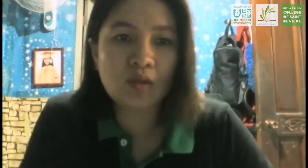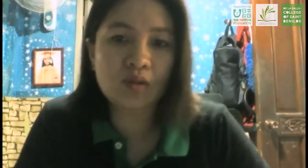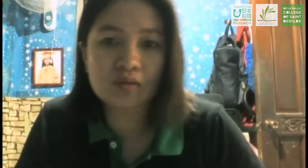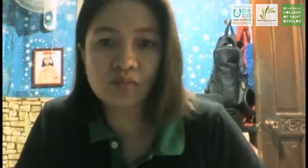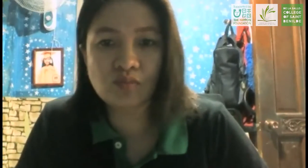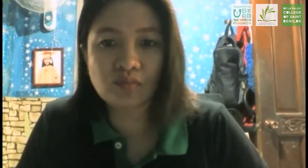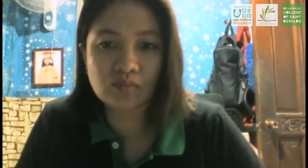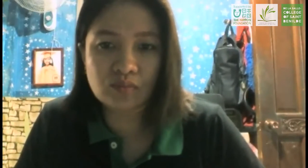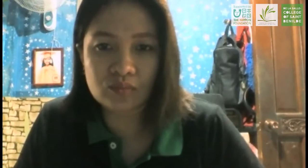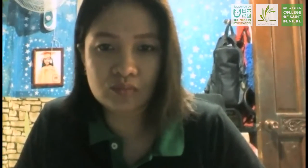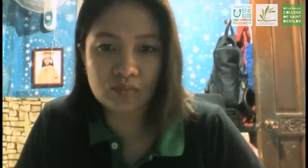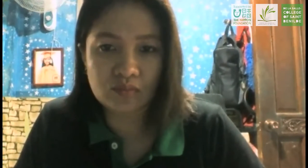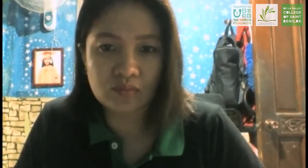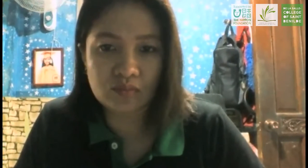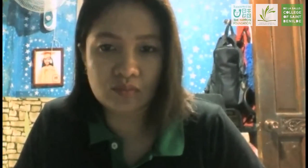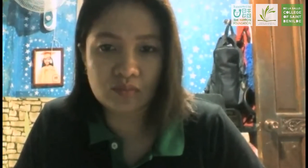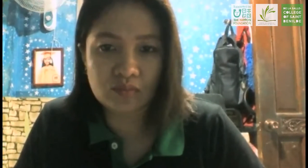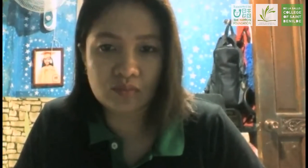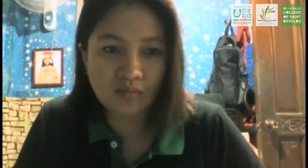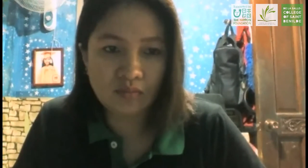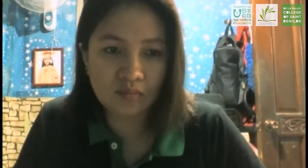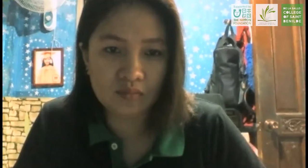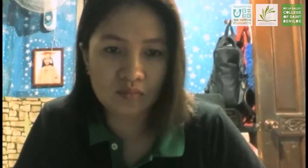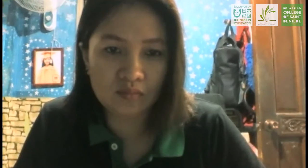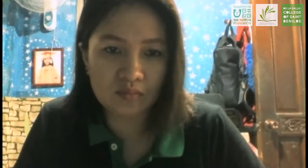is looking the other direction. So that might be the problem.